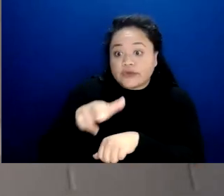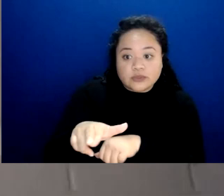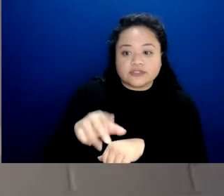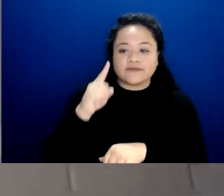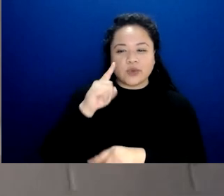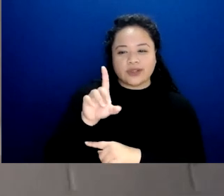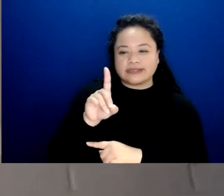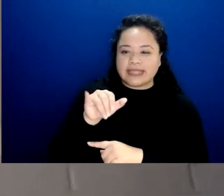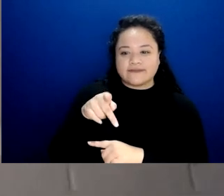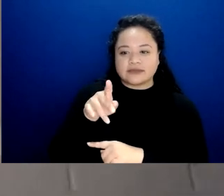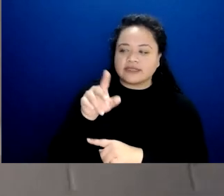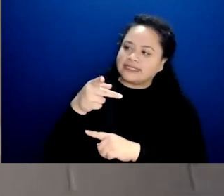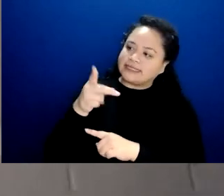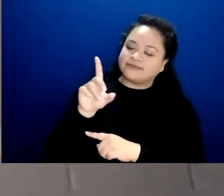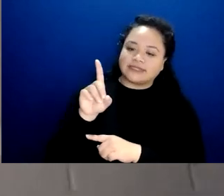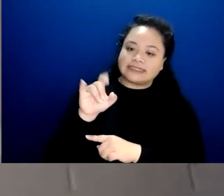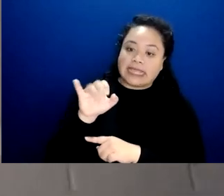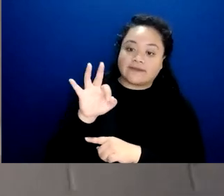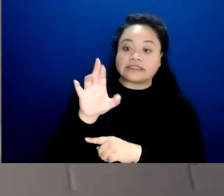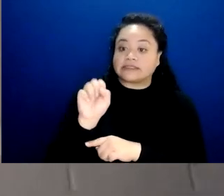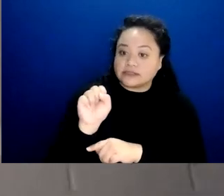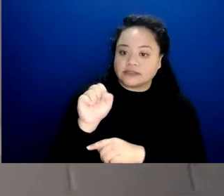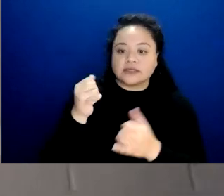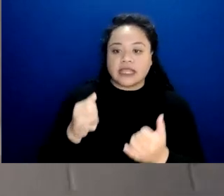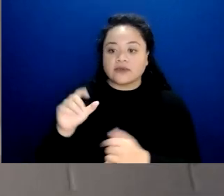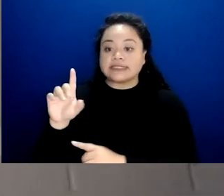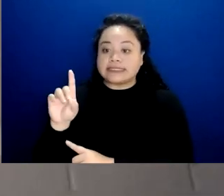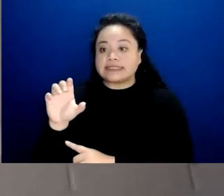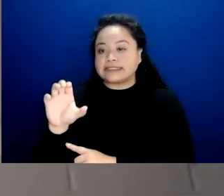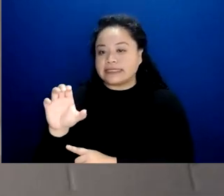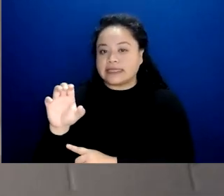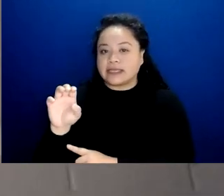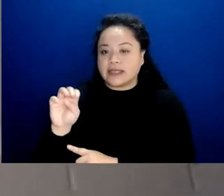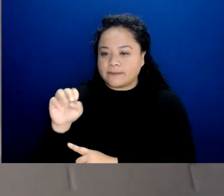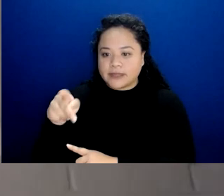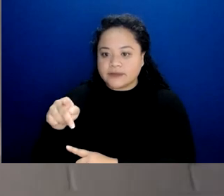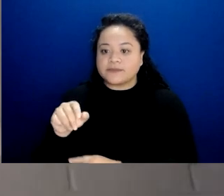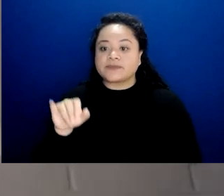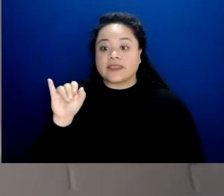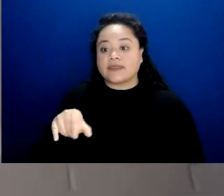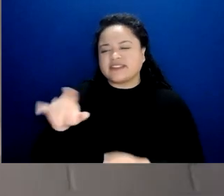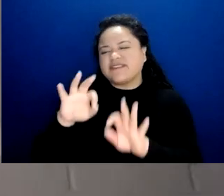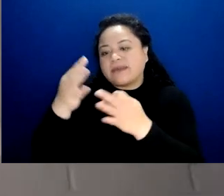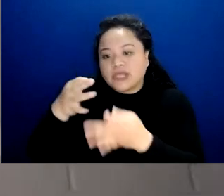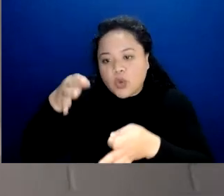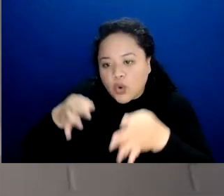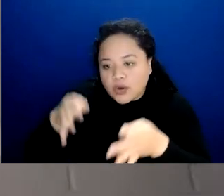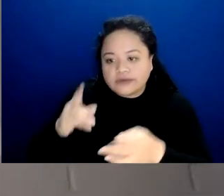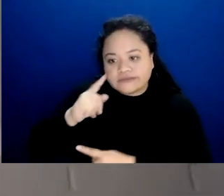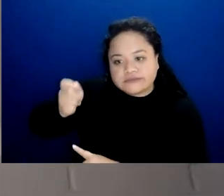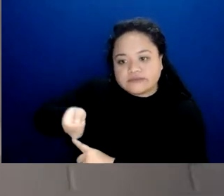DIFAS, now DCPMP, you know, family court, what have you. So an array of referral